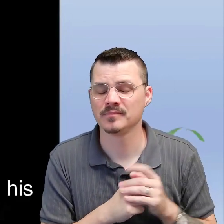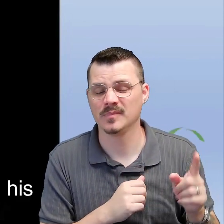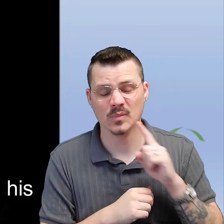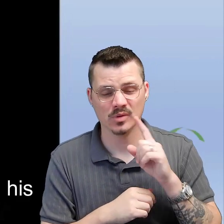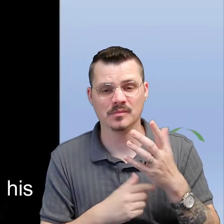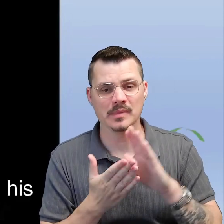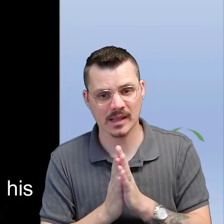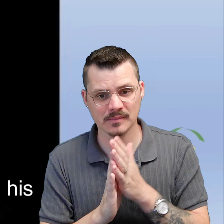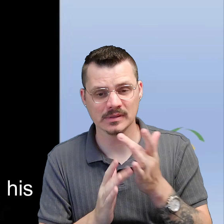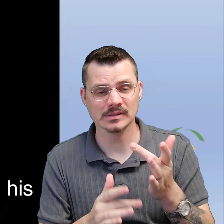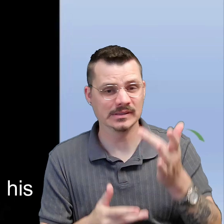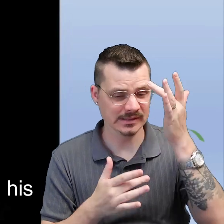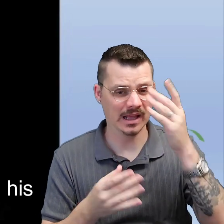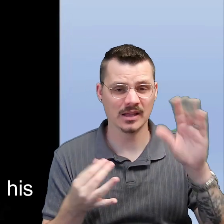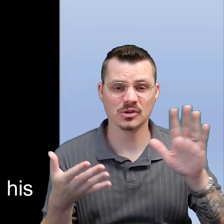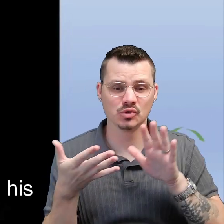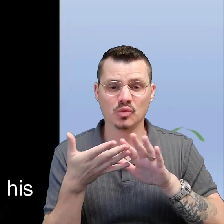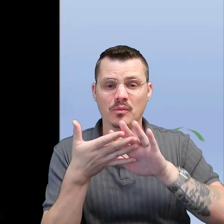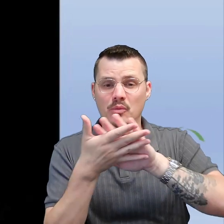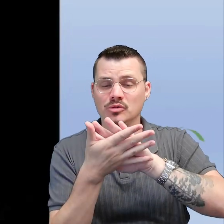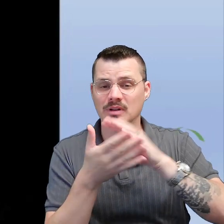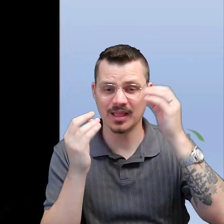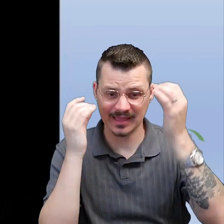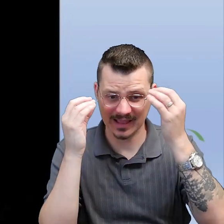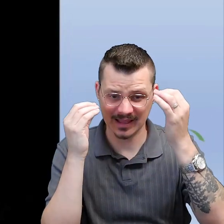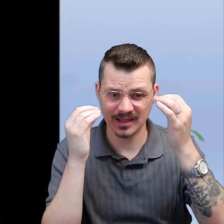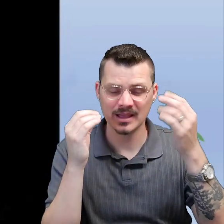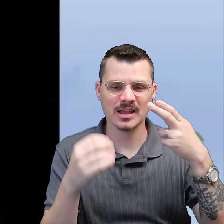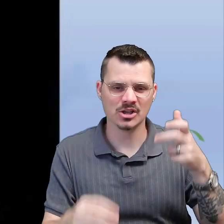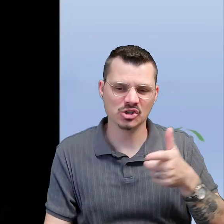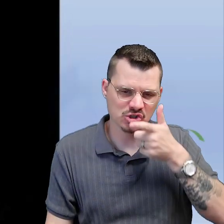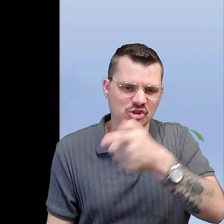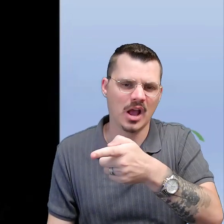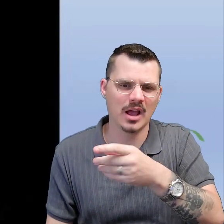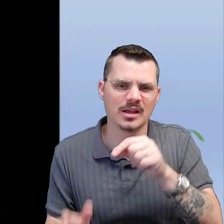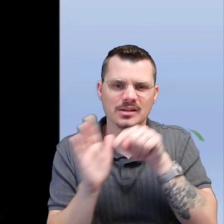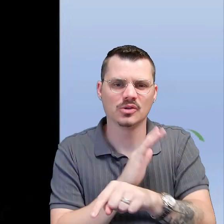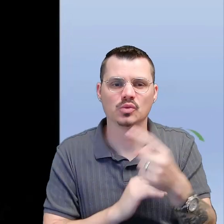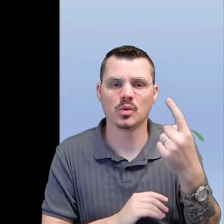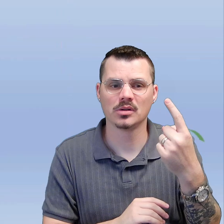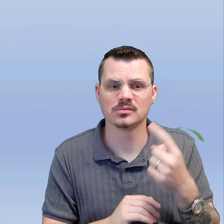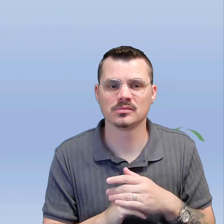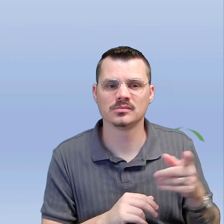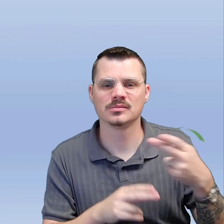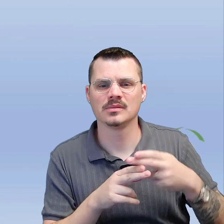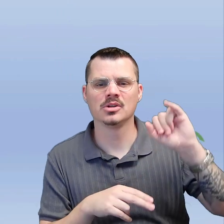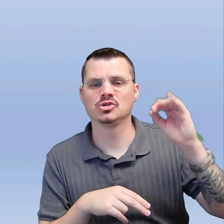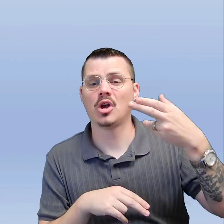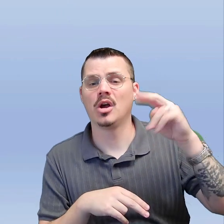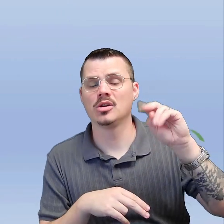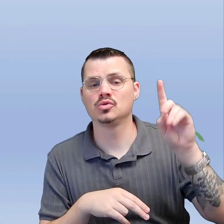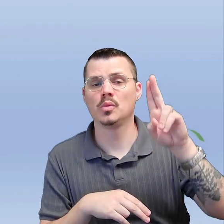And he became so ill and distorted in his thinking that he shot and killed one. This is